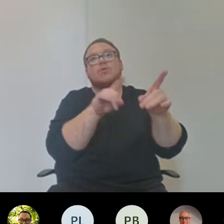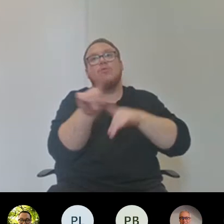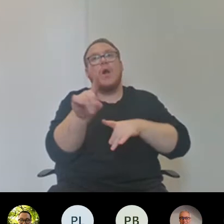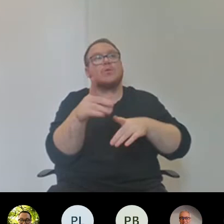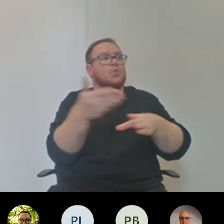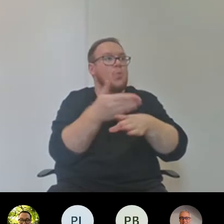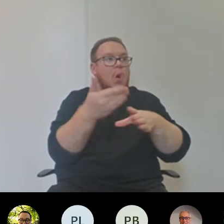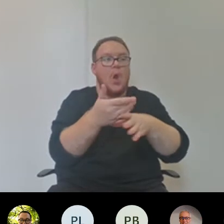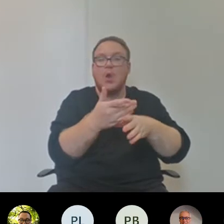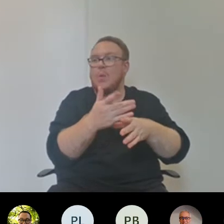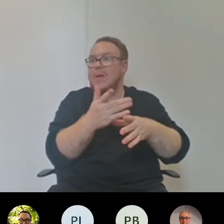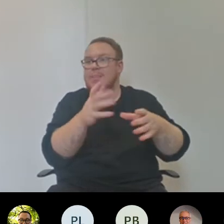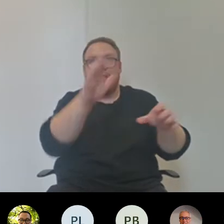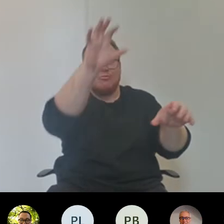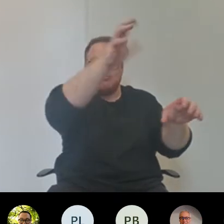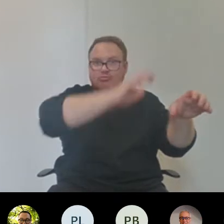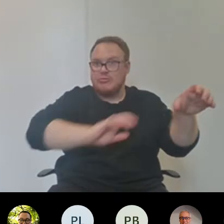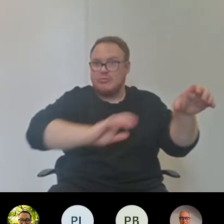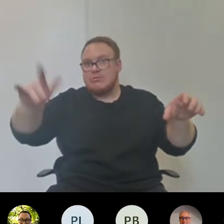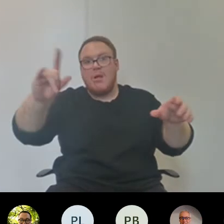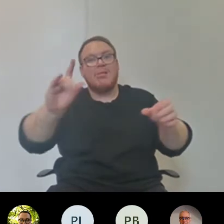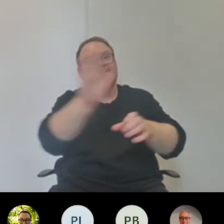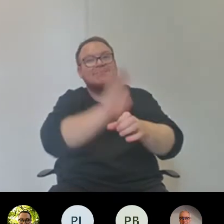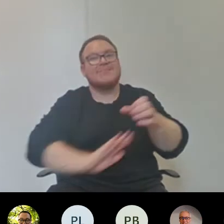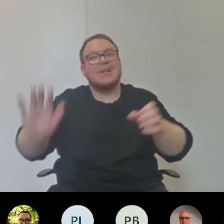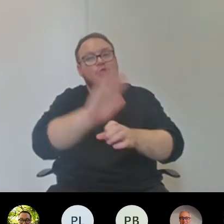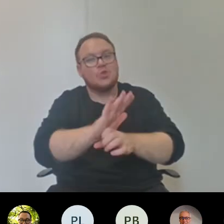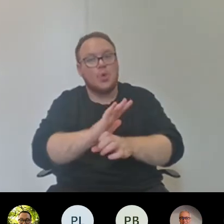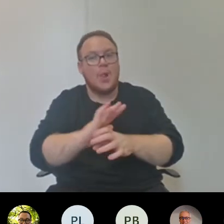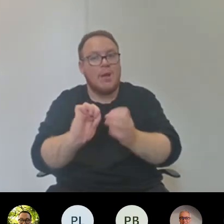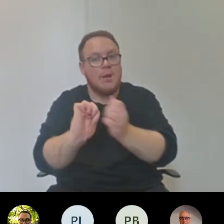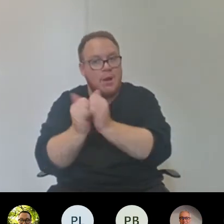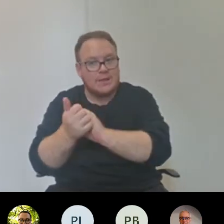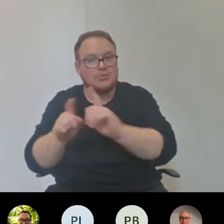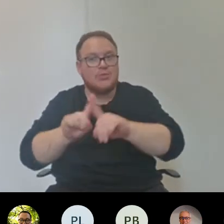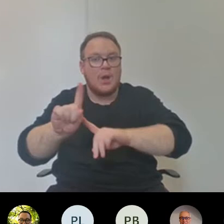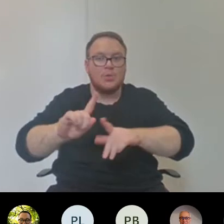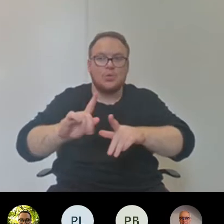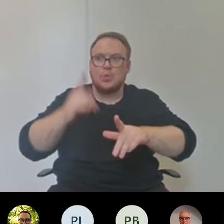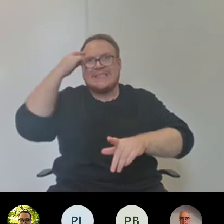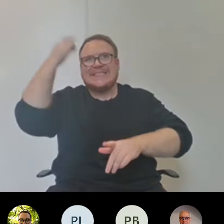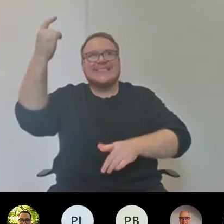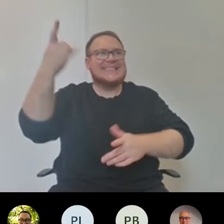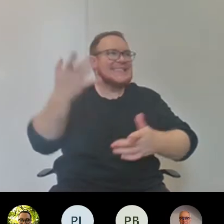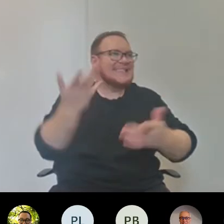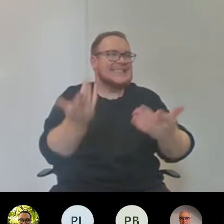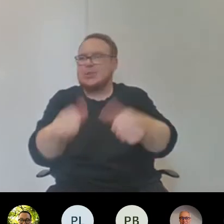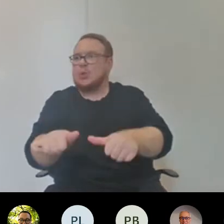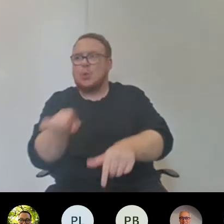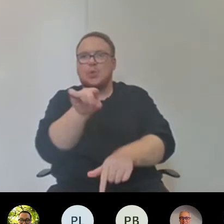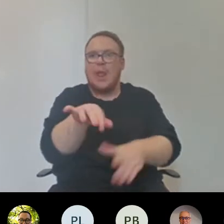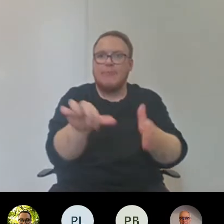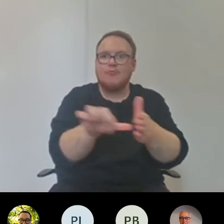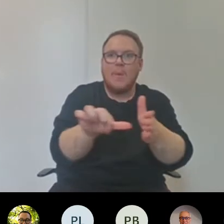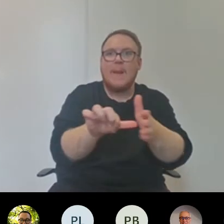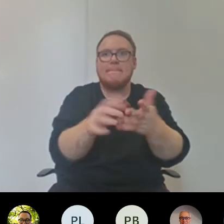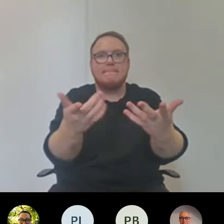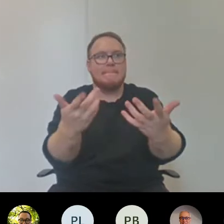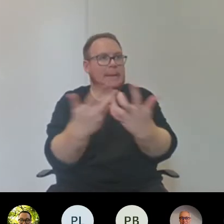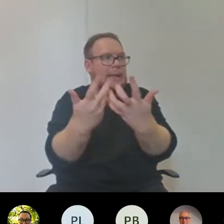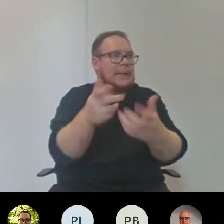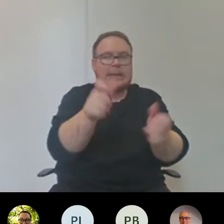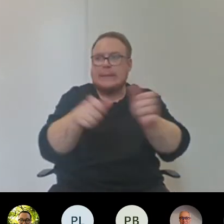regional colleagues and national colleagues to try and come up with solutions to that. It's a really good question, and it's something that is vexing